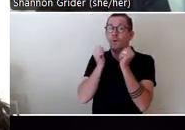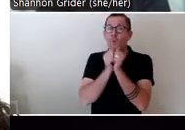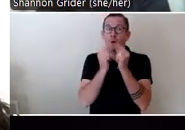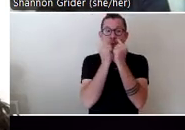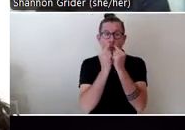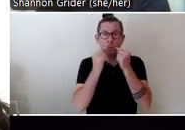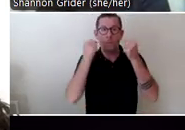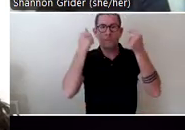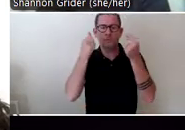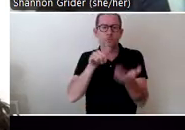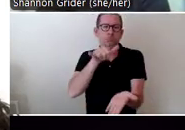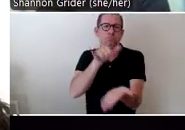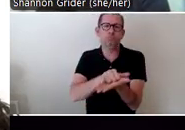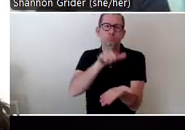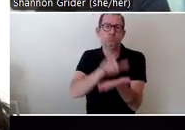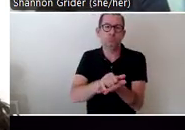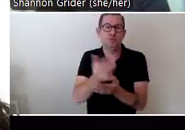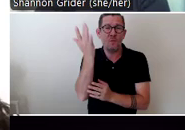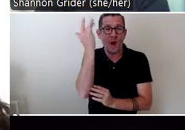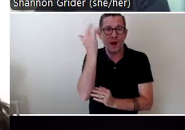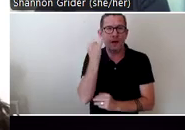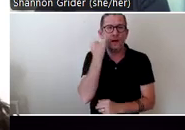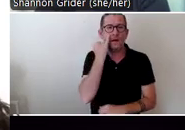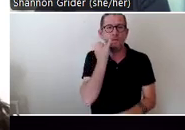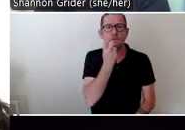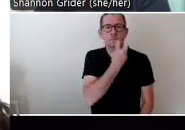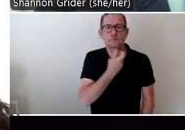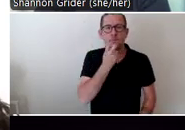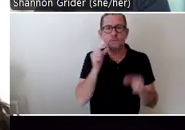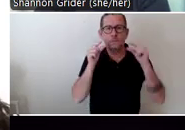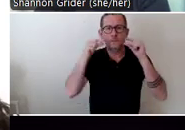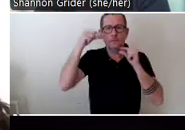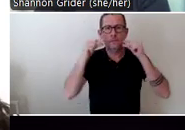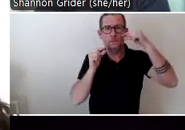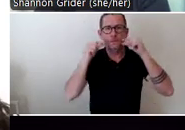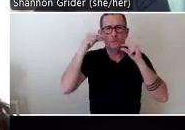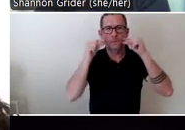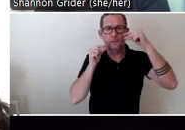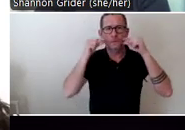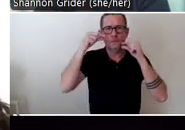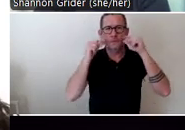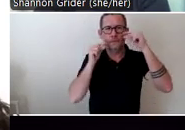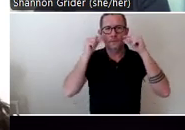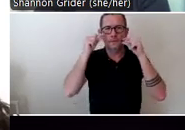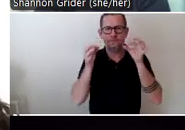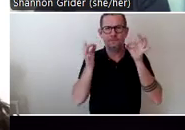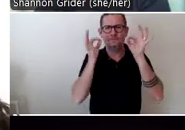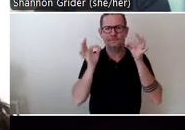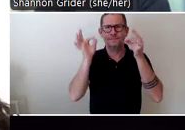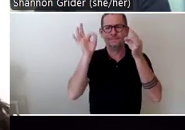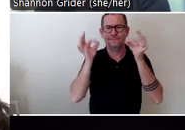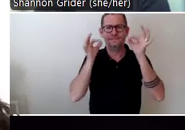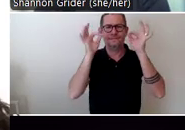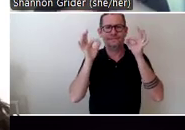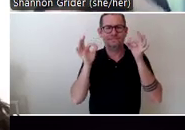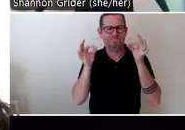Okay. The beard with the mustache at the top, it's still kind of impossible because the whole time that you're watching the